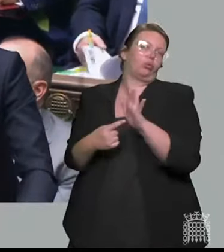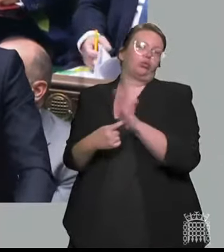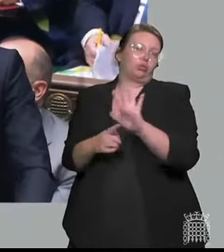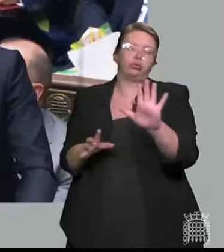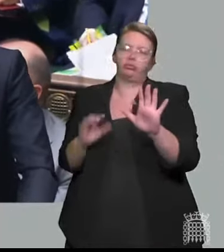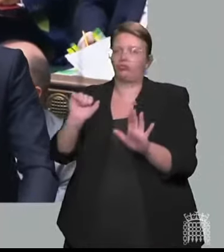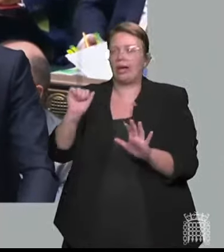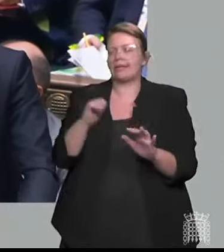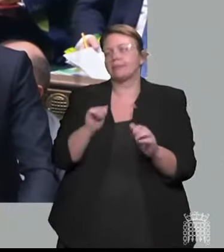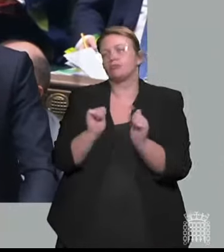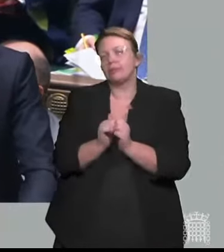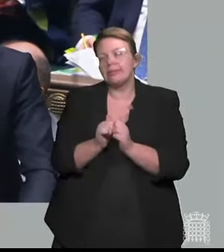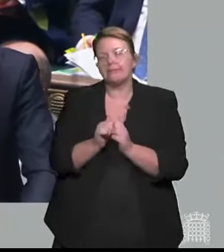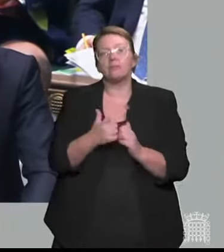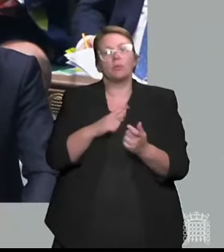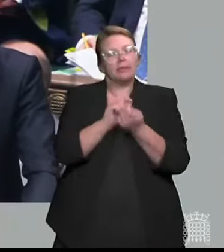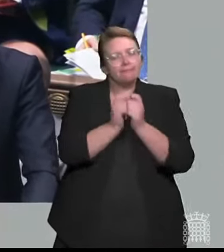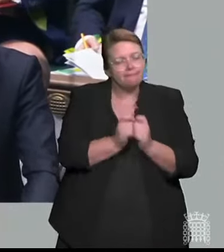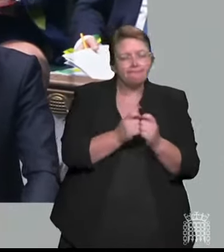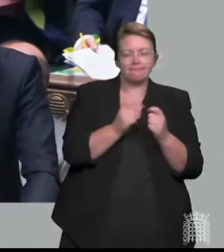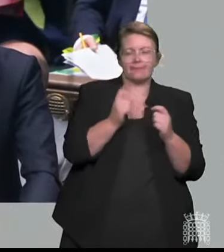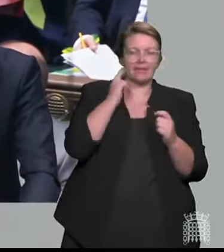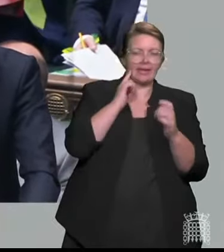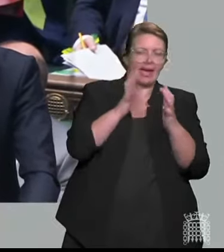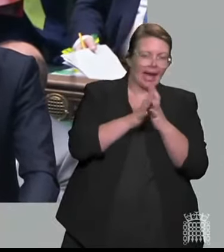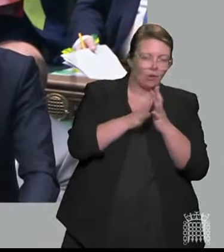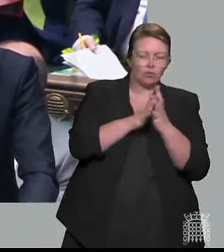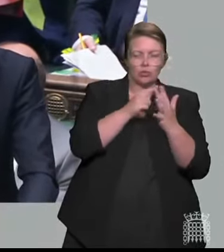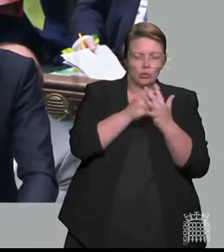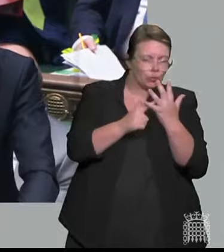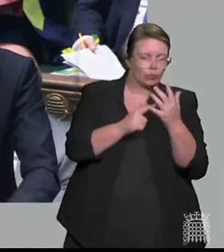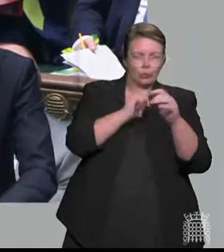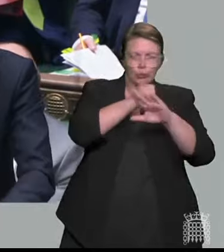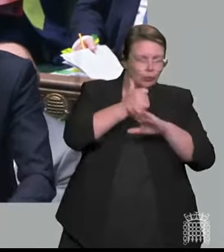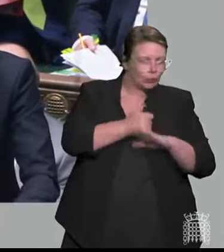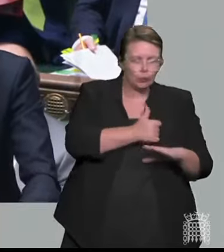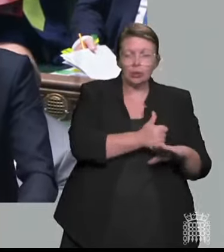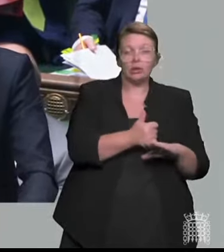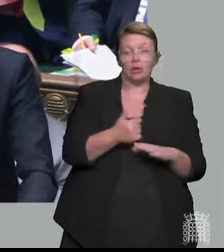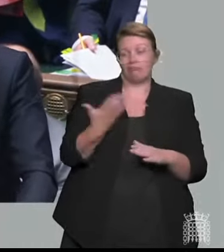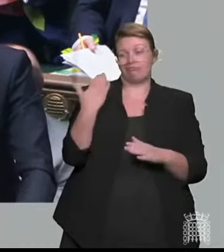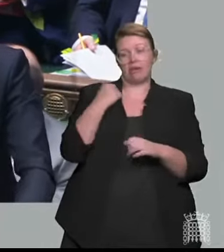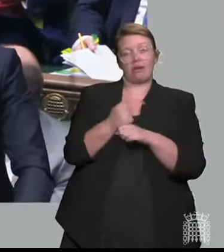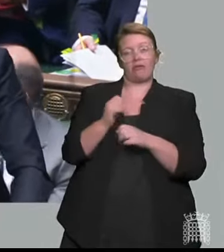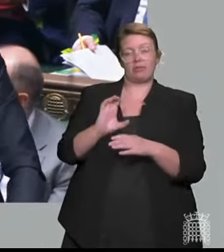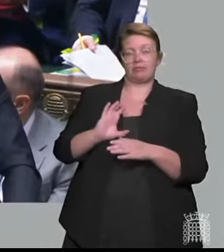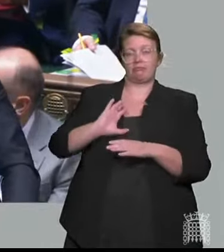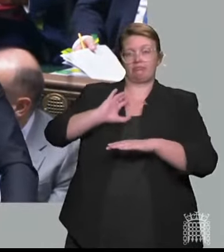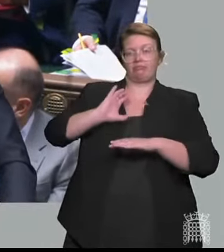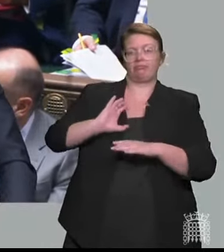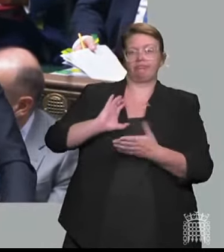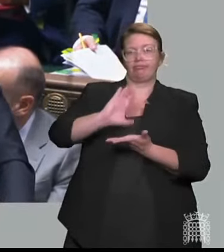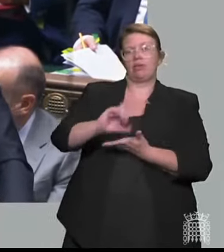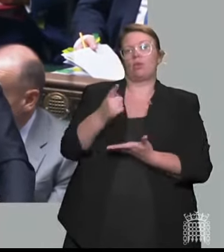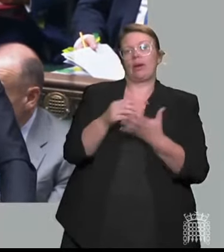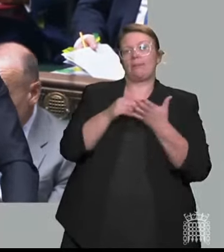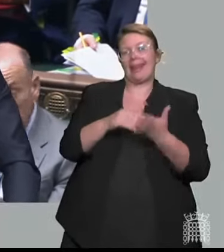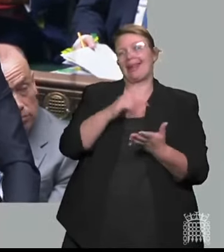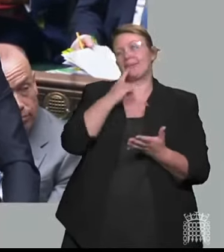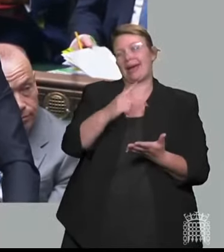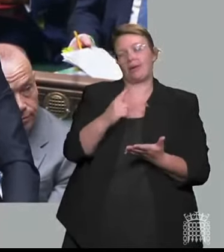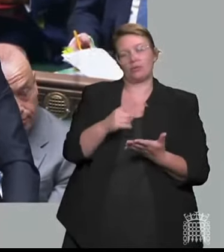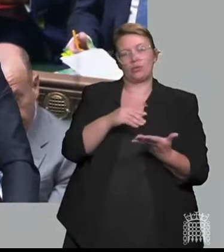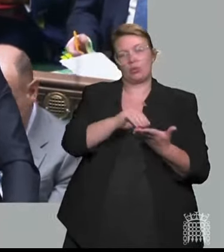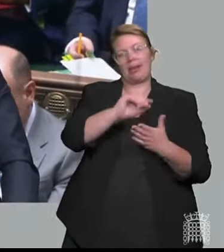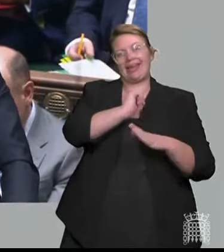it's also why recently the government launched a £1 million fund which will place around 1,000 new defibrillators in communities across